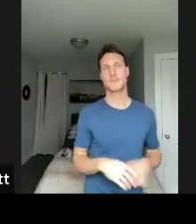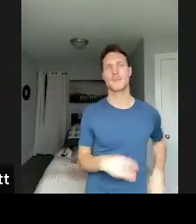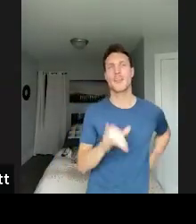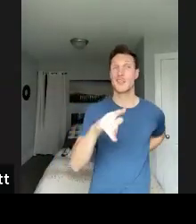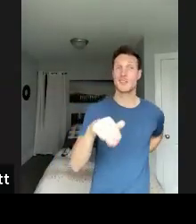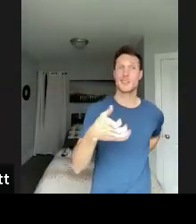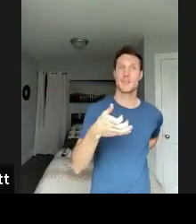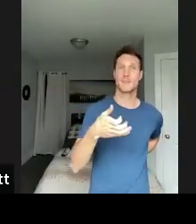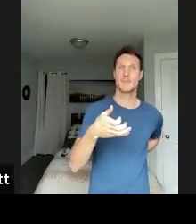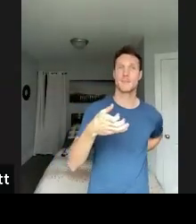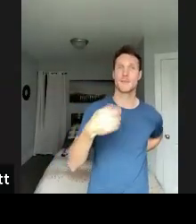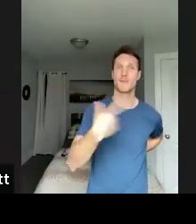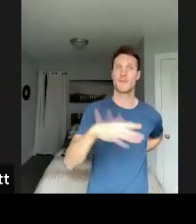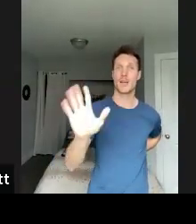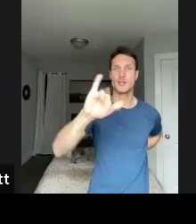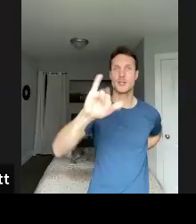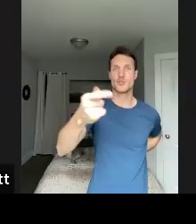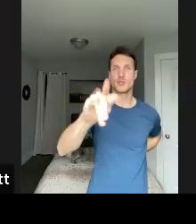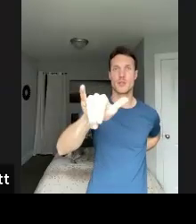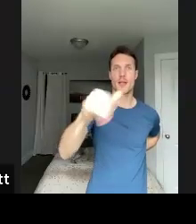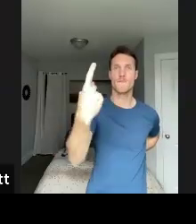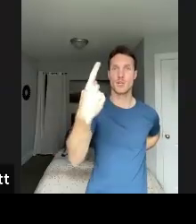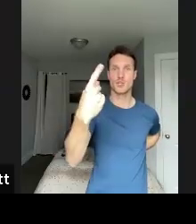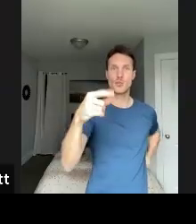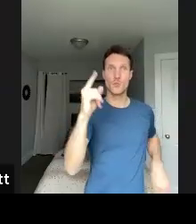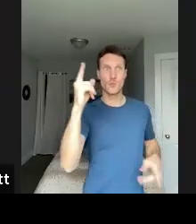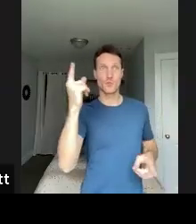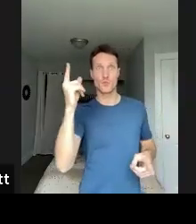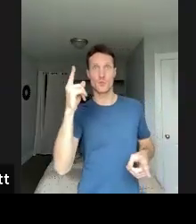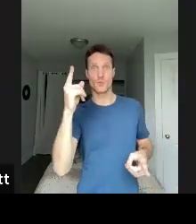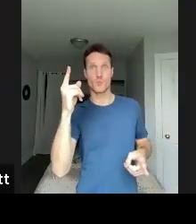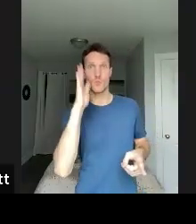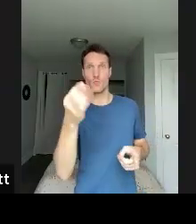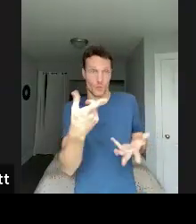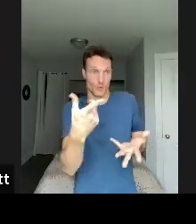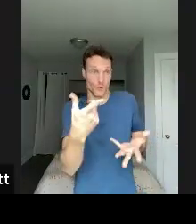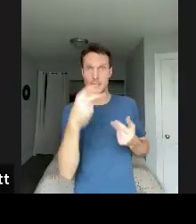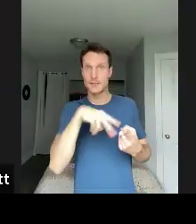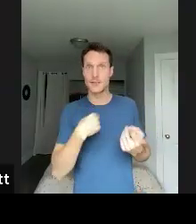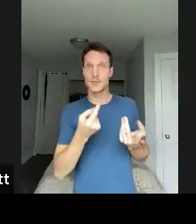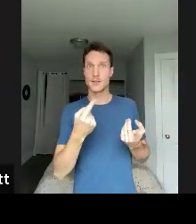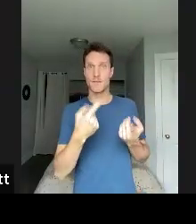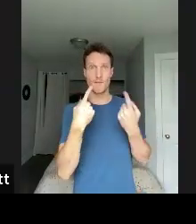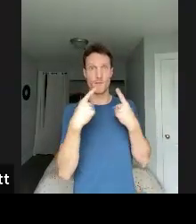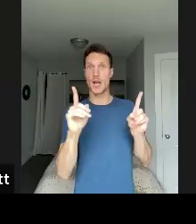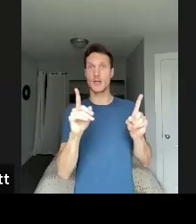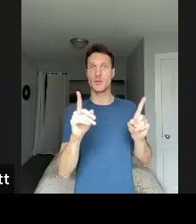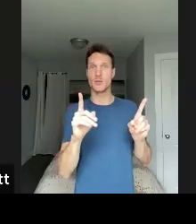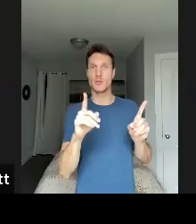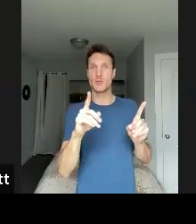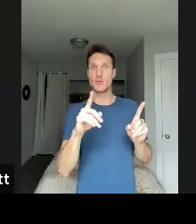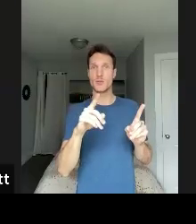July 1st? Would we get to see a final version of it before July 1st? Those are my